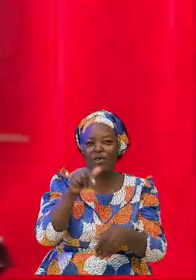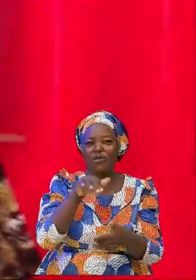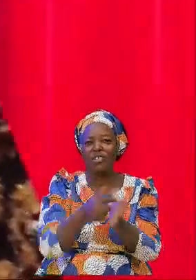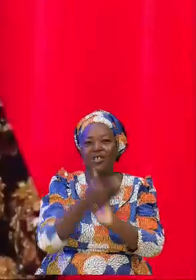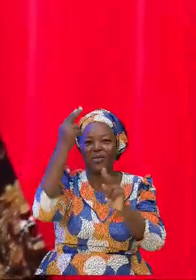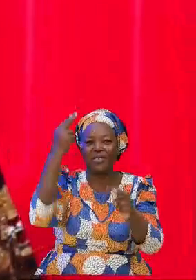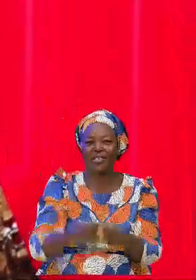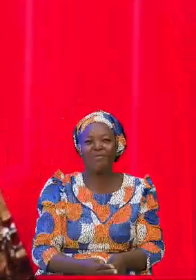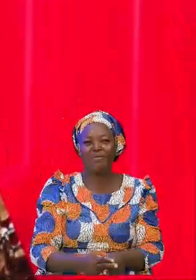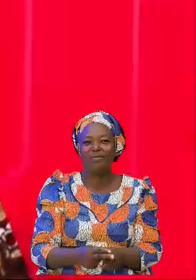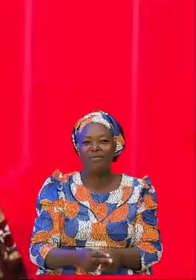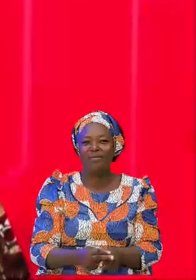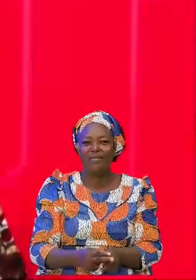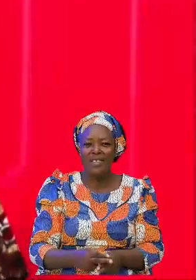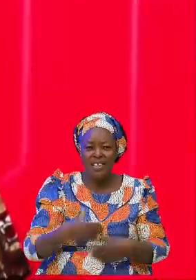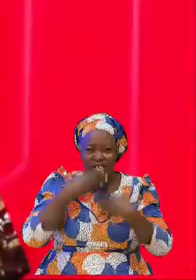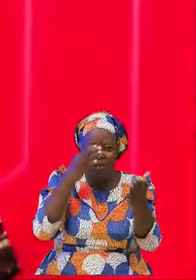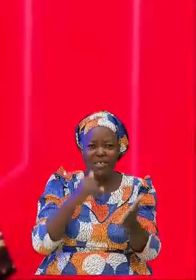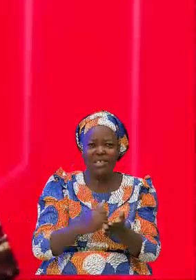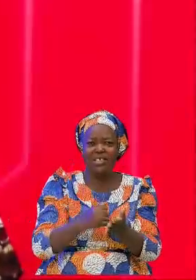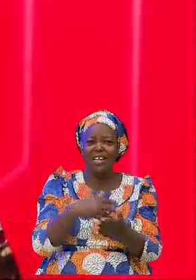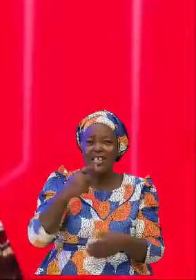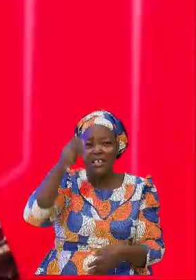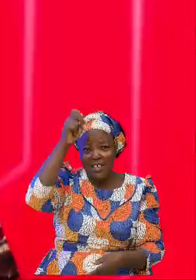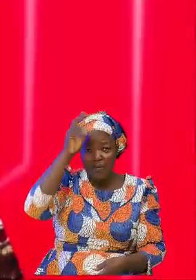The devil will not have power over you.